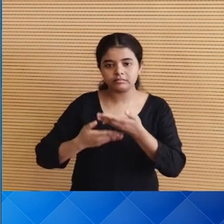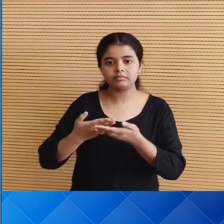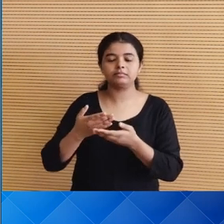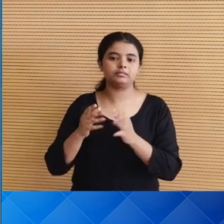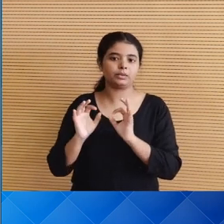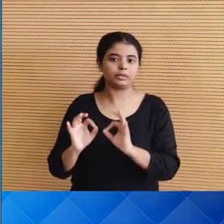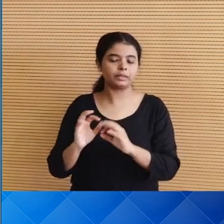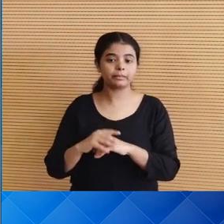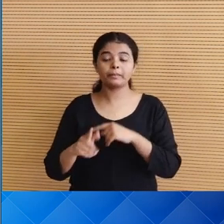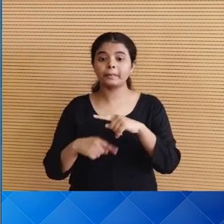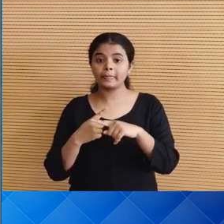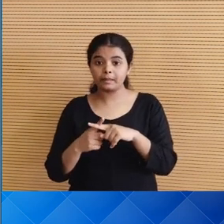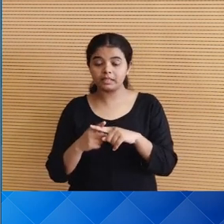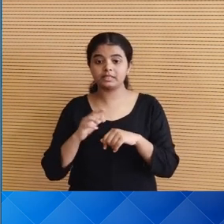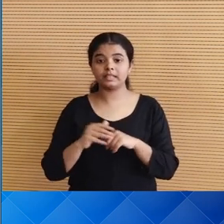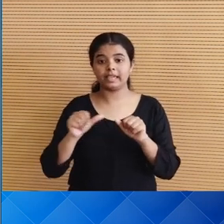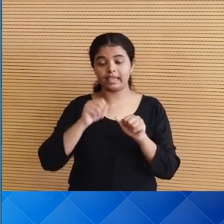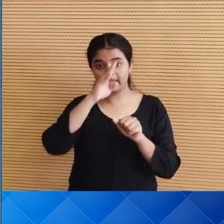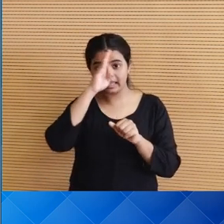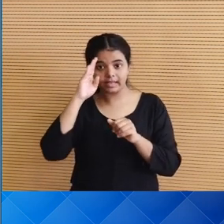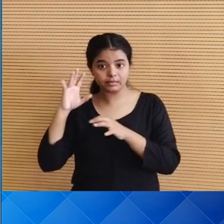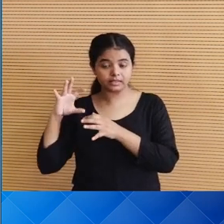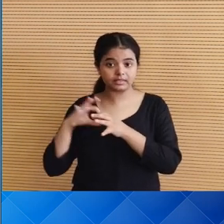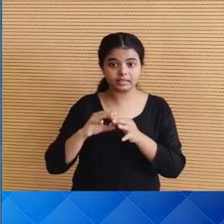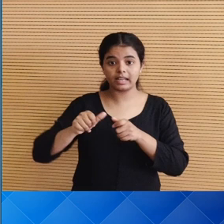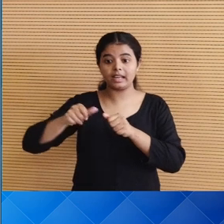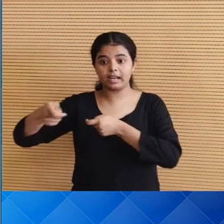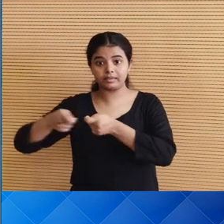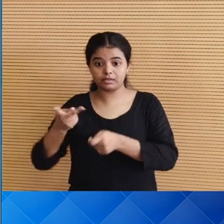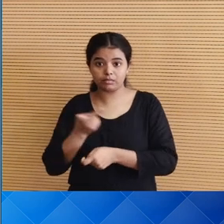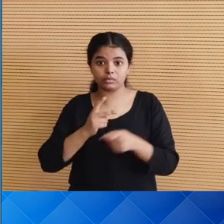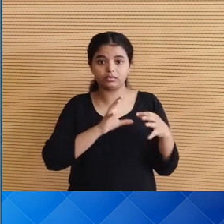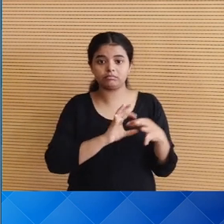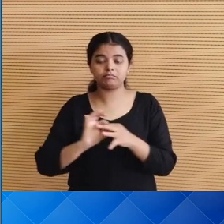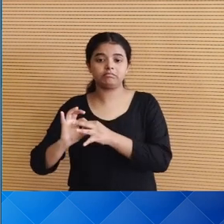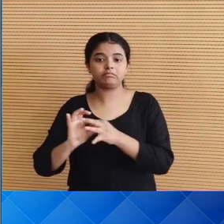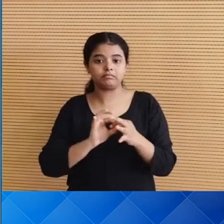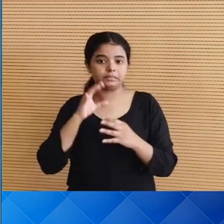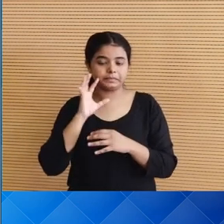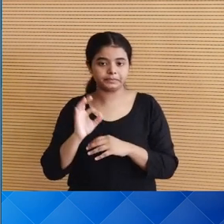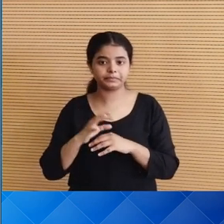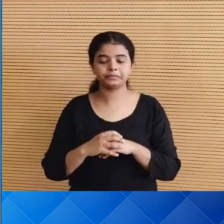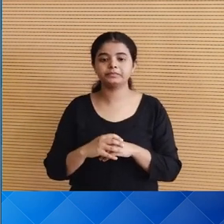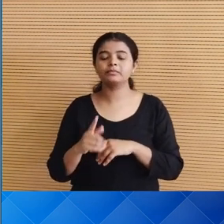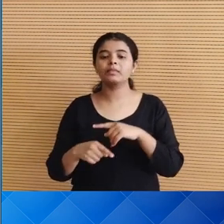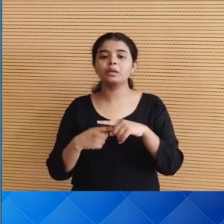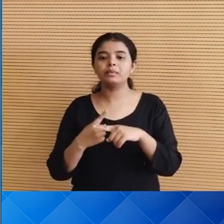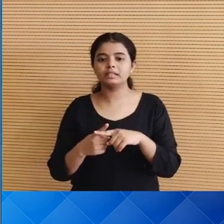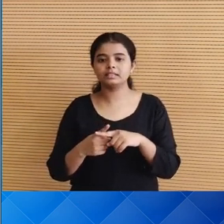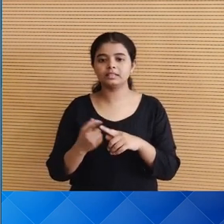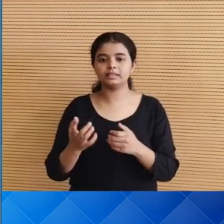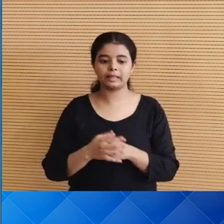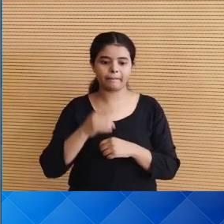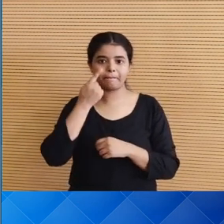academic, equal contribution of academic and administrative functionaries are also important. Engagement and involvement